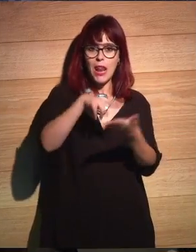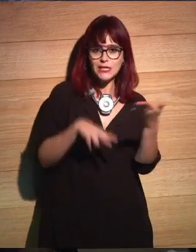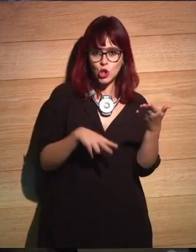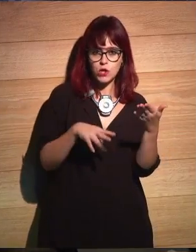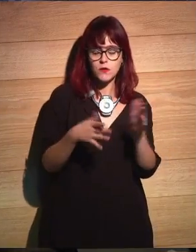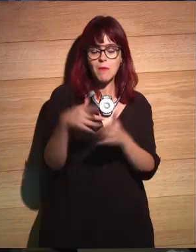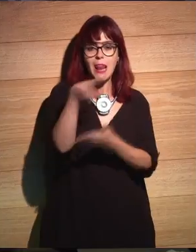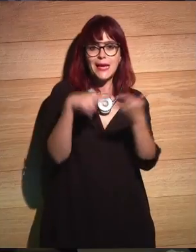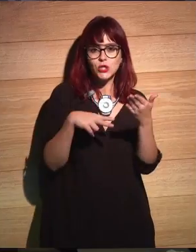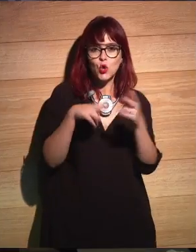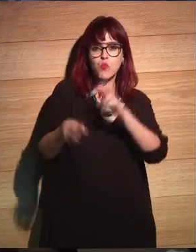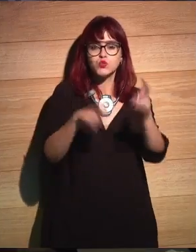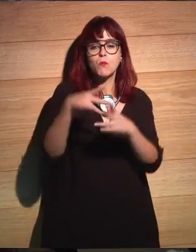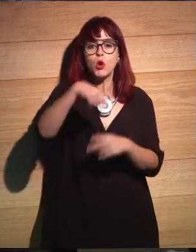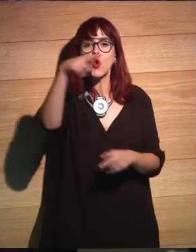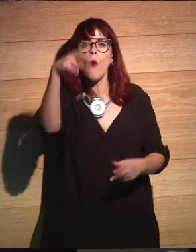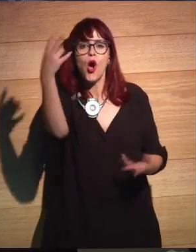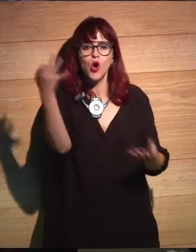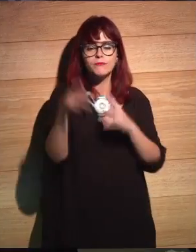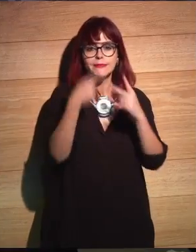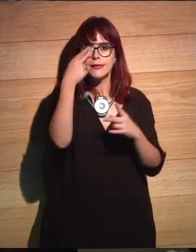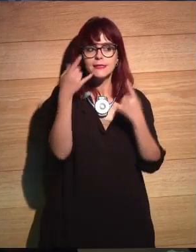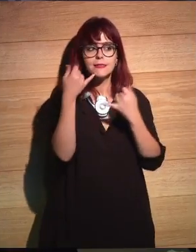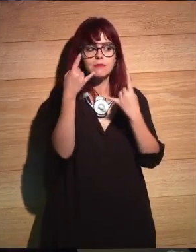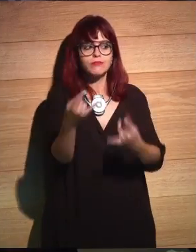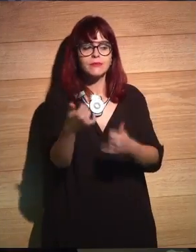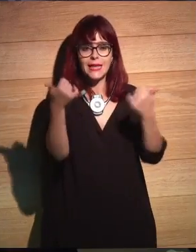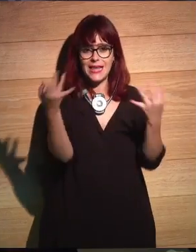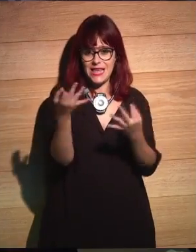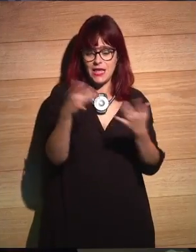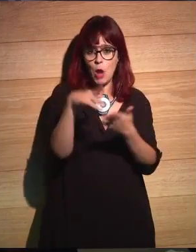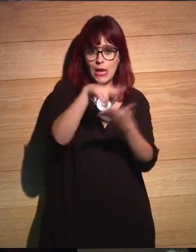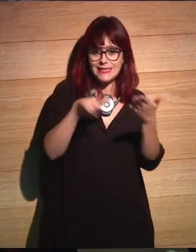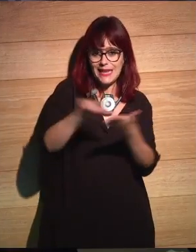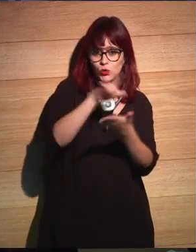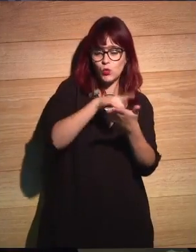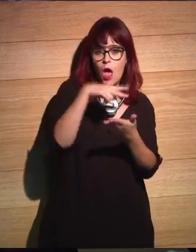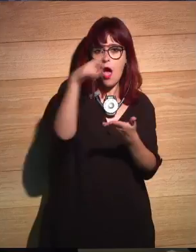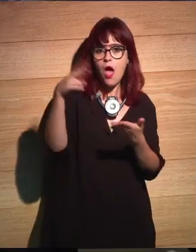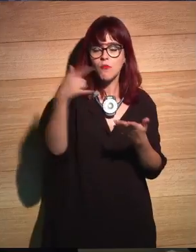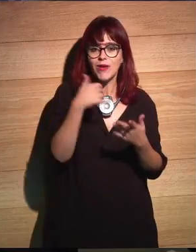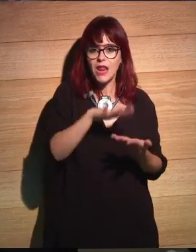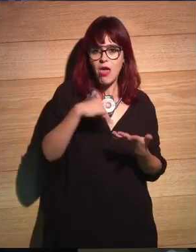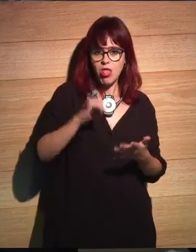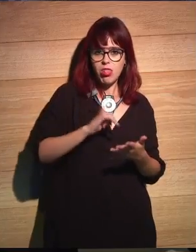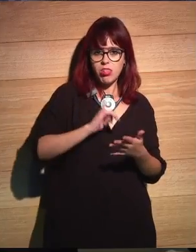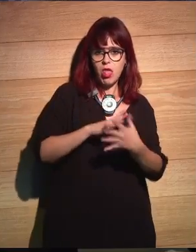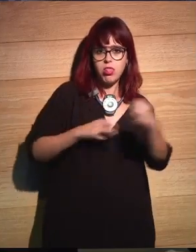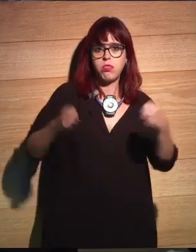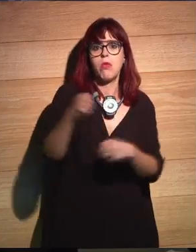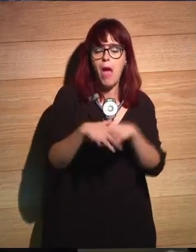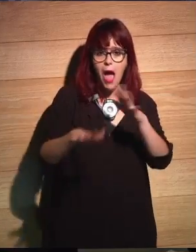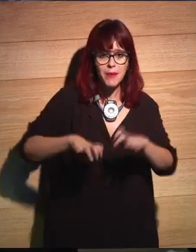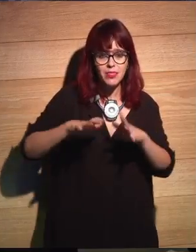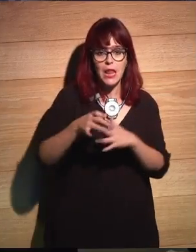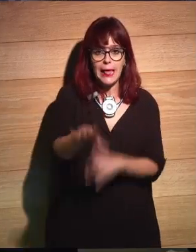the reader's perspective, what the Norwegian reader or the Nordic reader is looking for in literature. Do